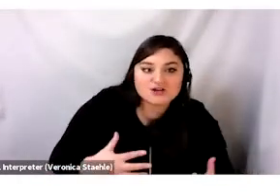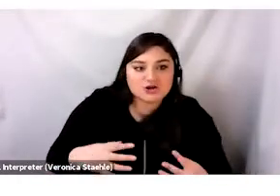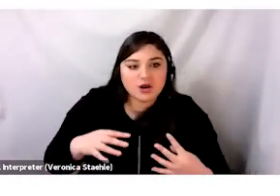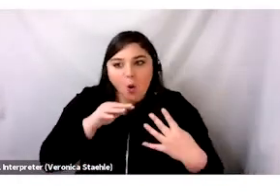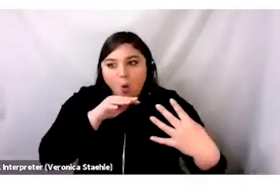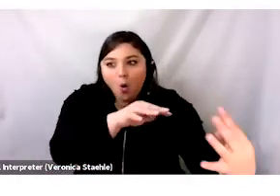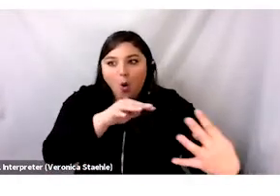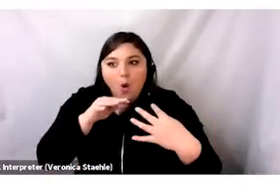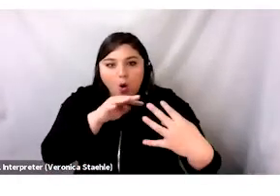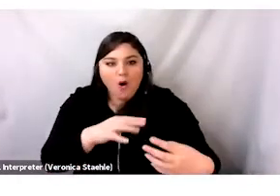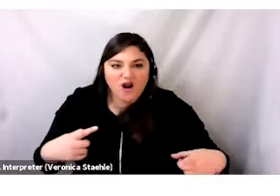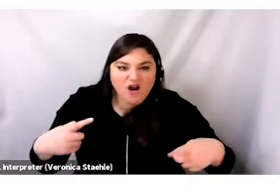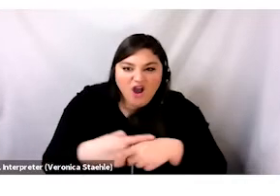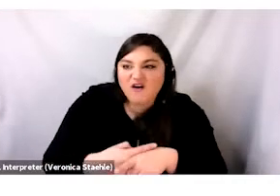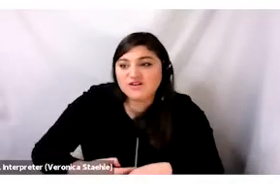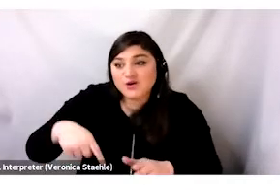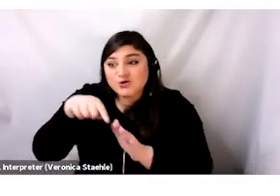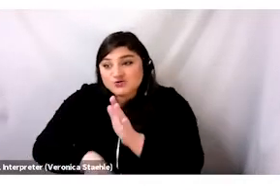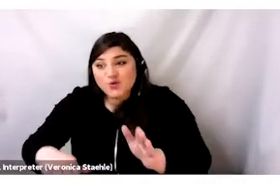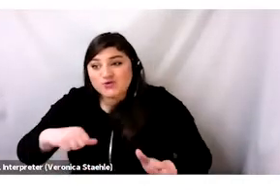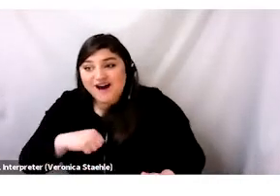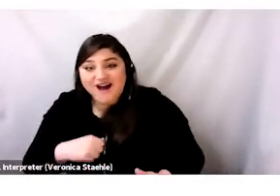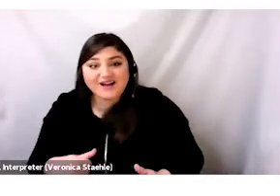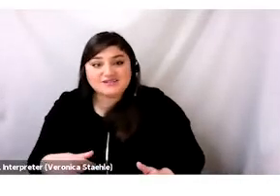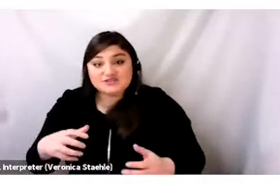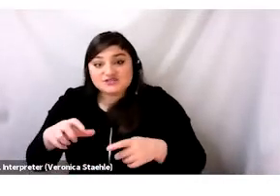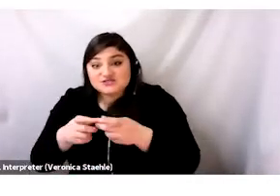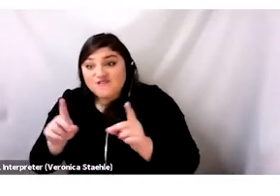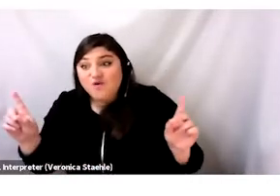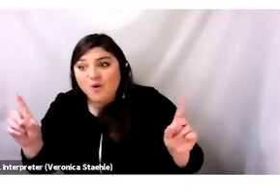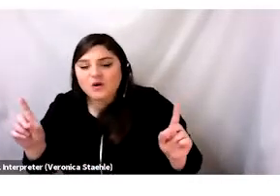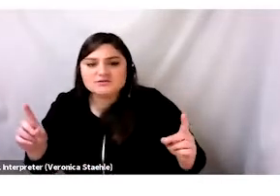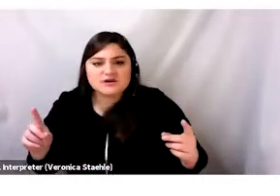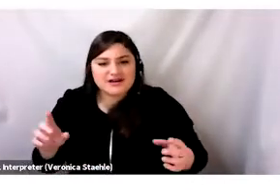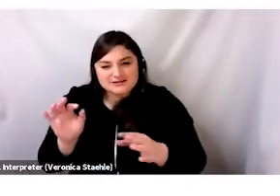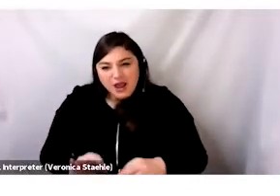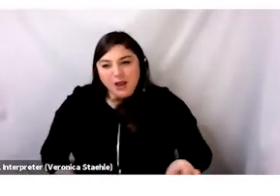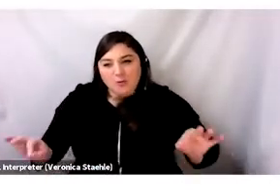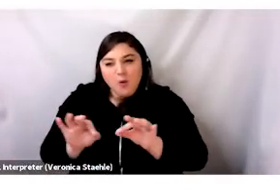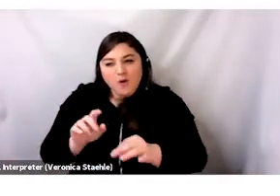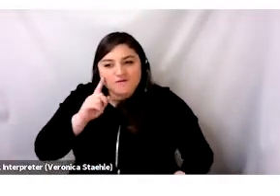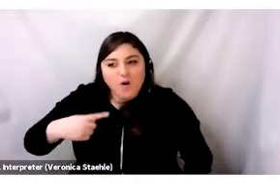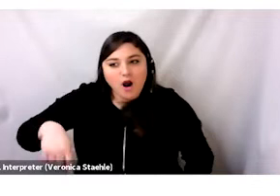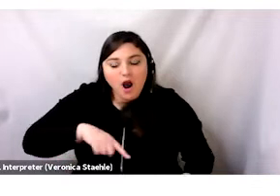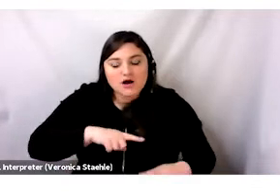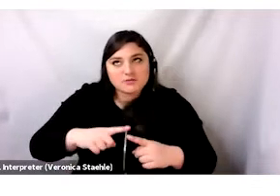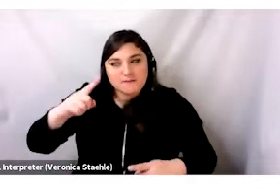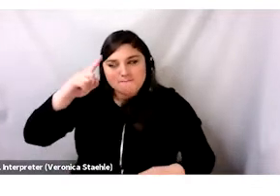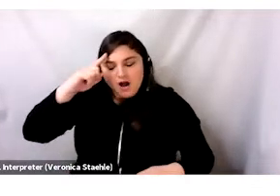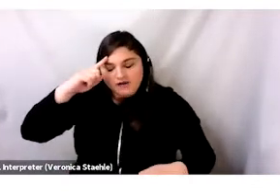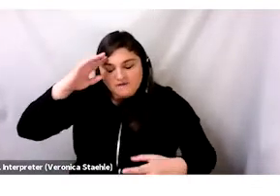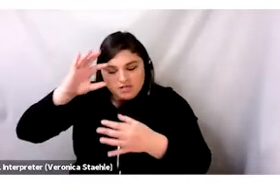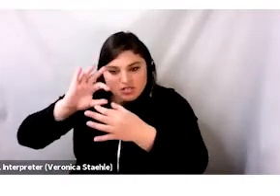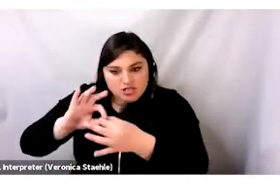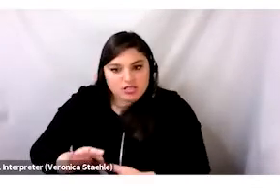a mindfulness practitioner, we have to be aware of what is going on in our body, our feelings,